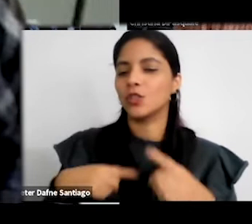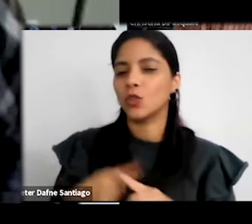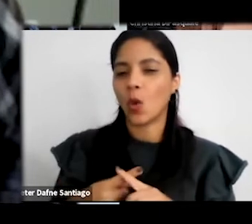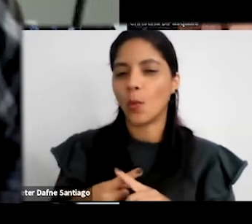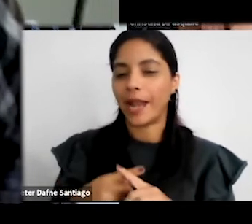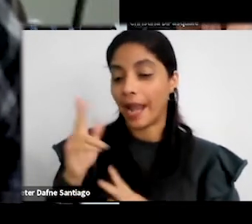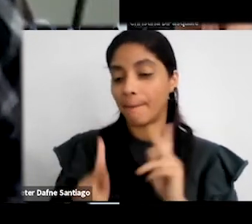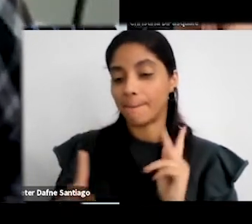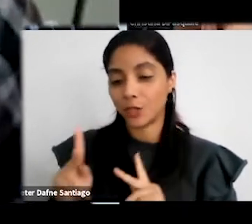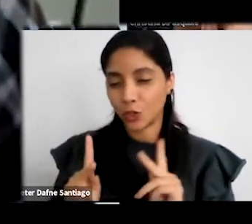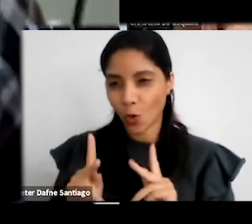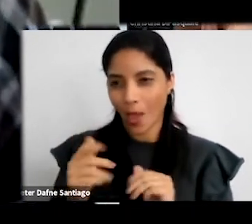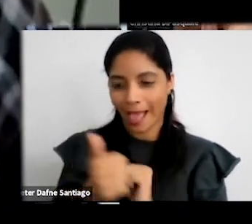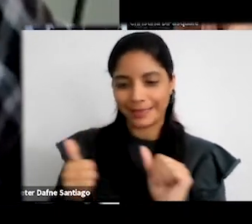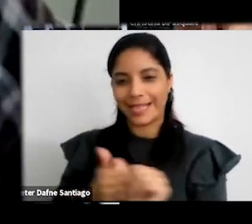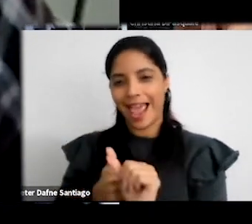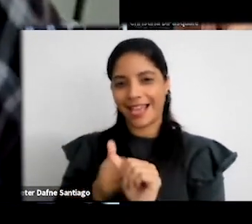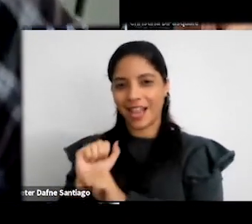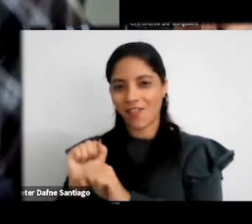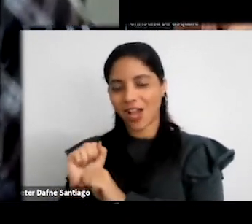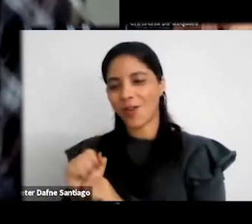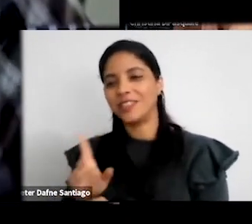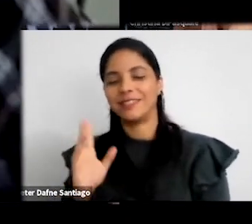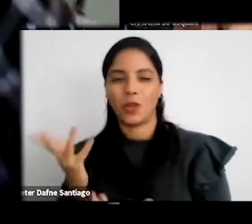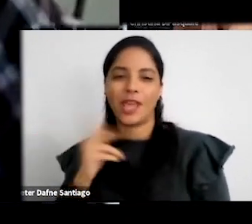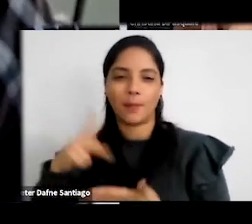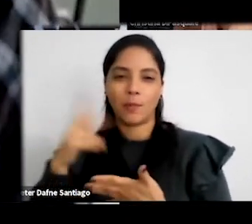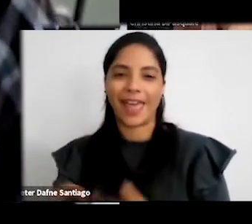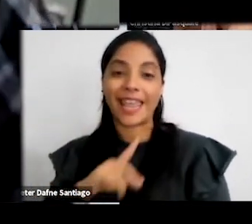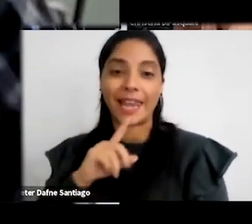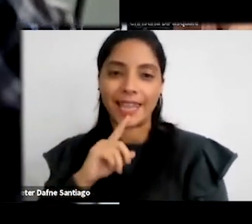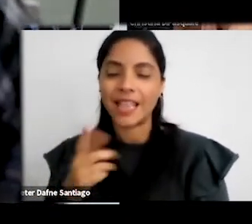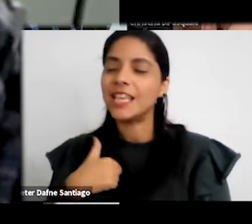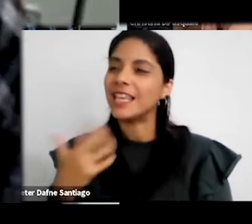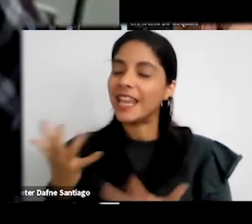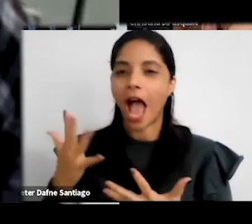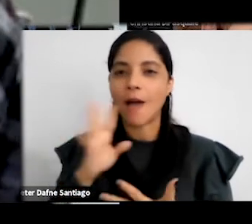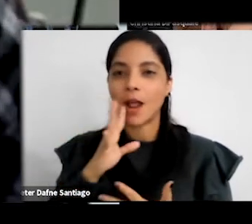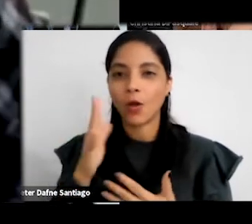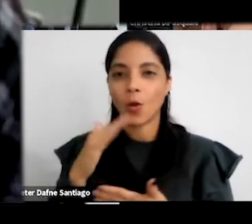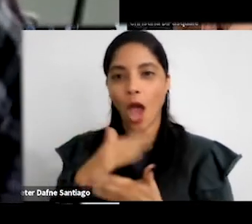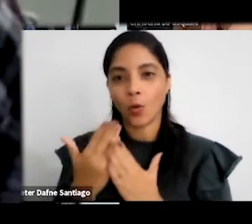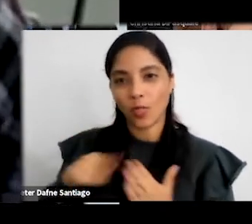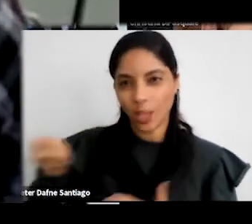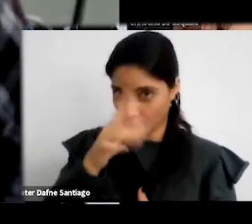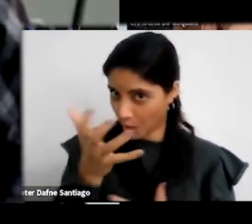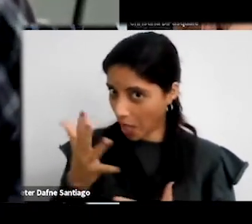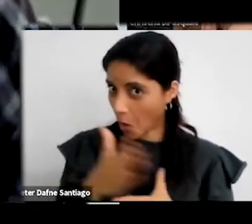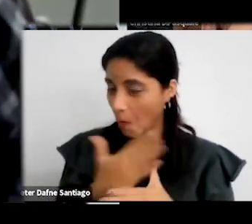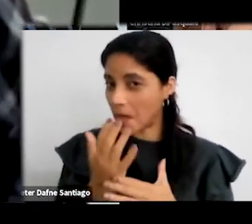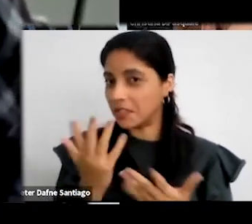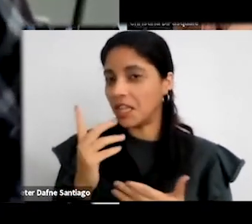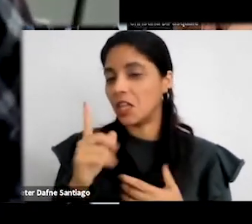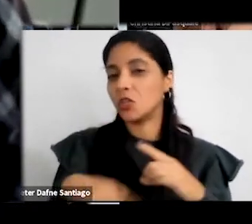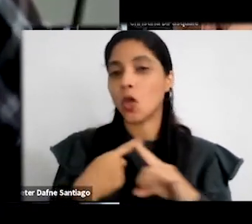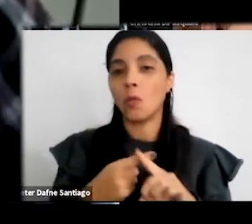Realidades. And you had an opportunity to work with some of them. Do you want to share a little bit about your personal interactions